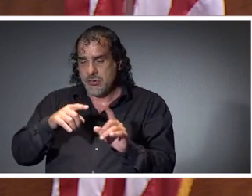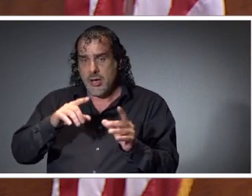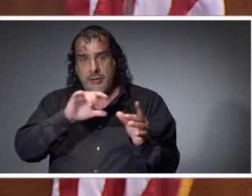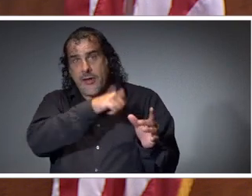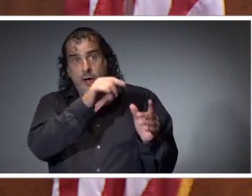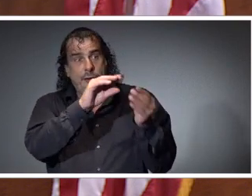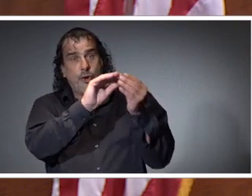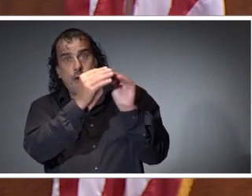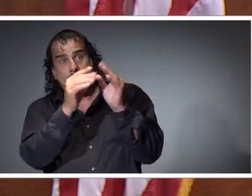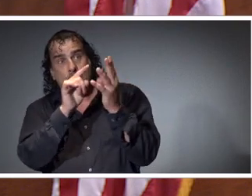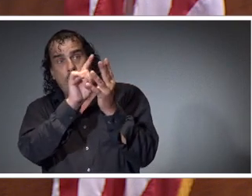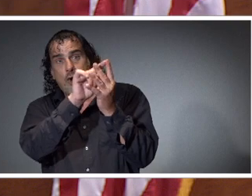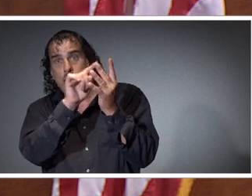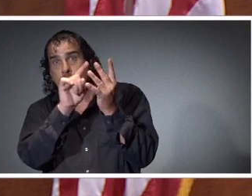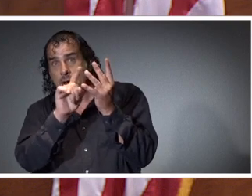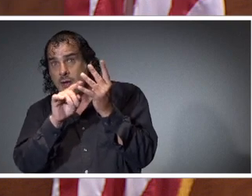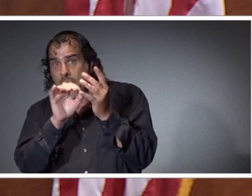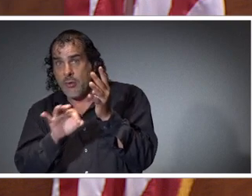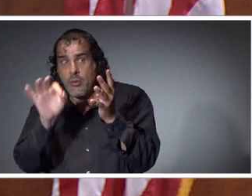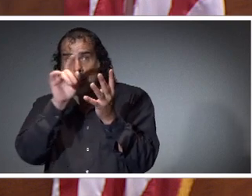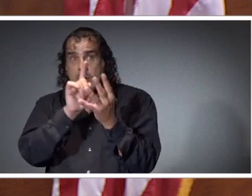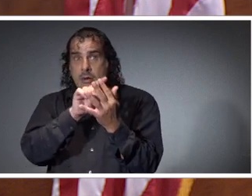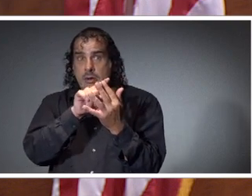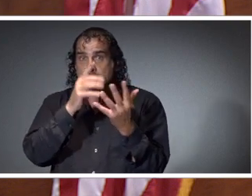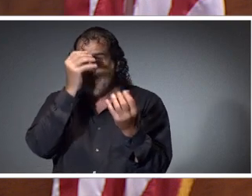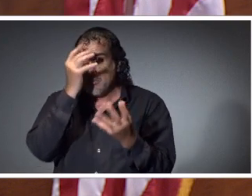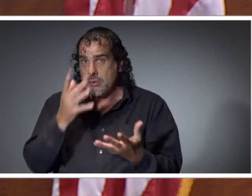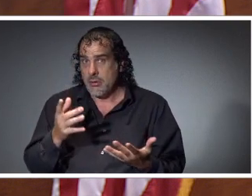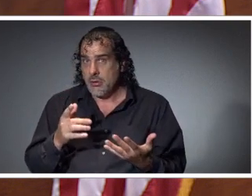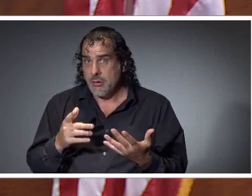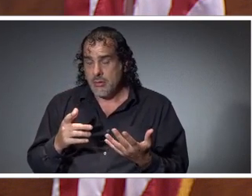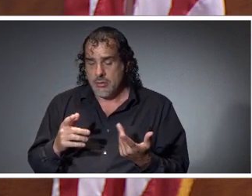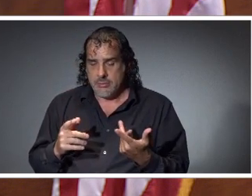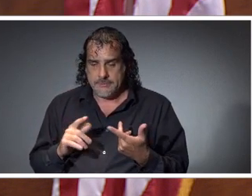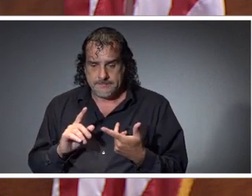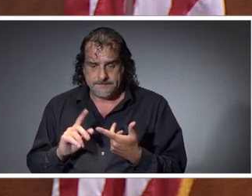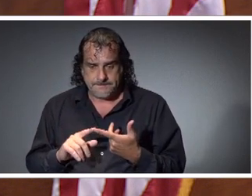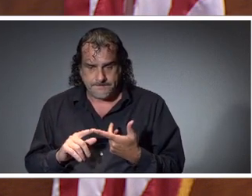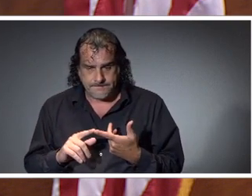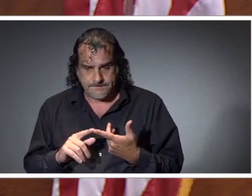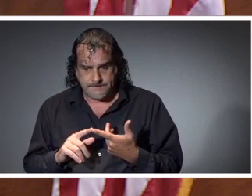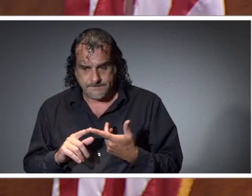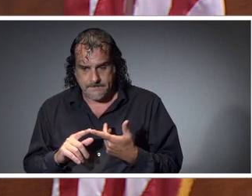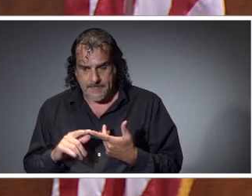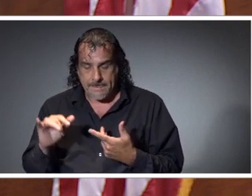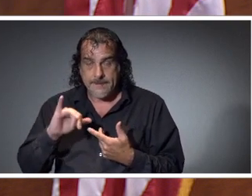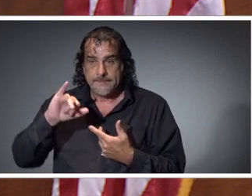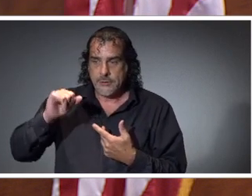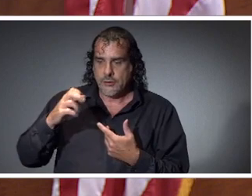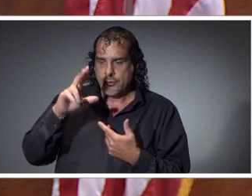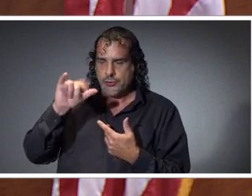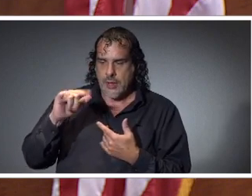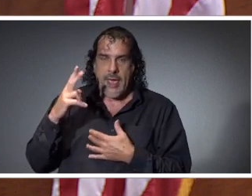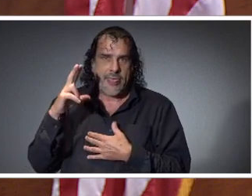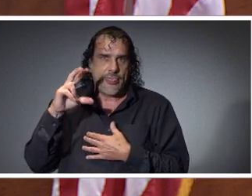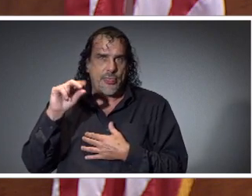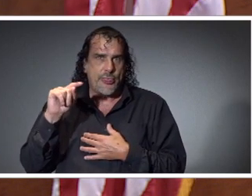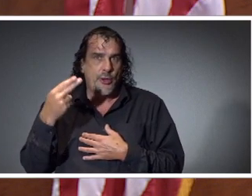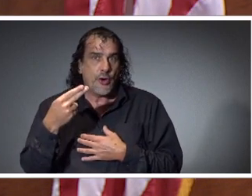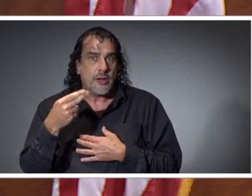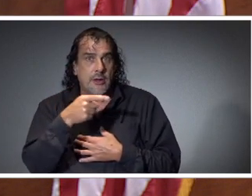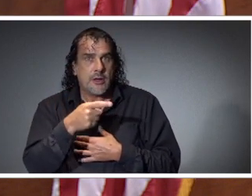that are important with respect to that do include, for instance, on July the 30th, Mississippi